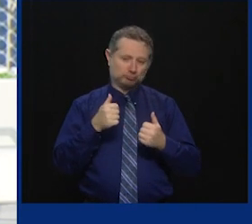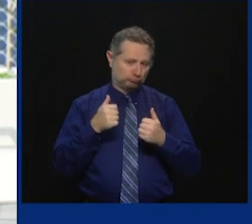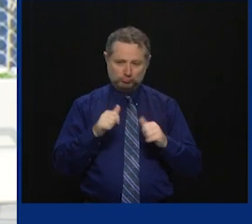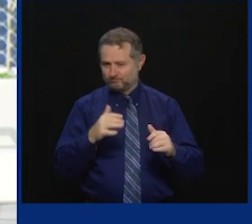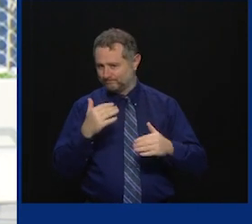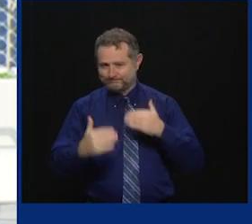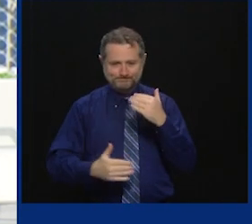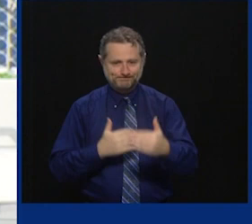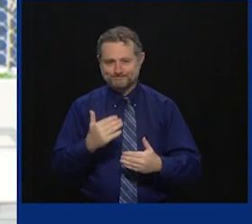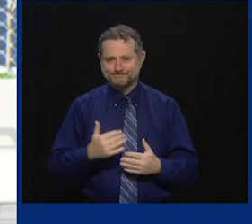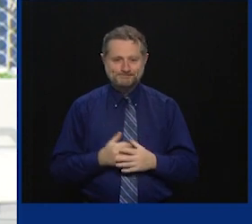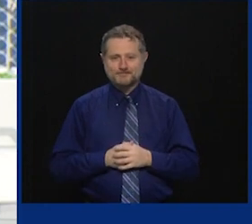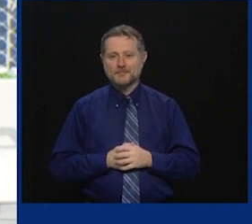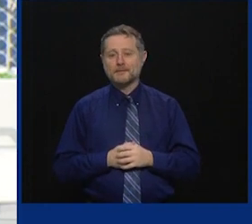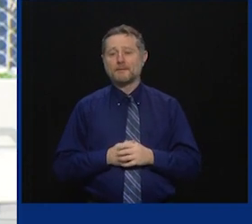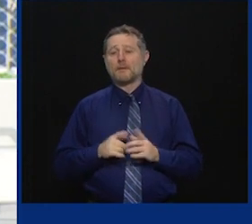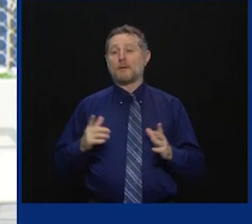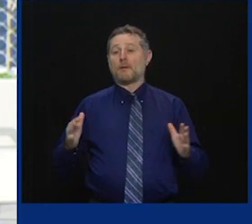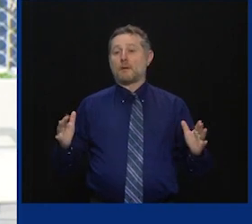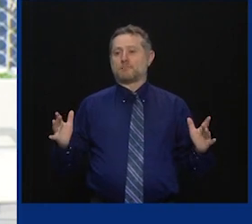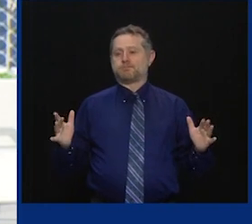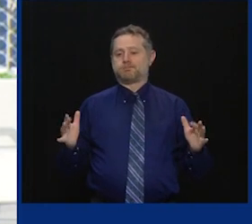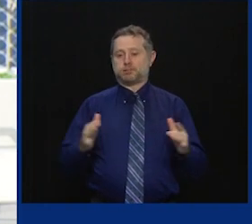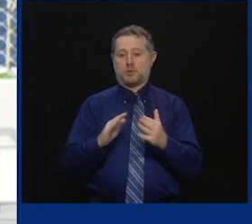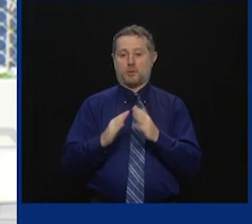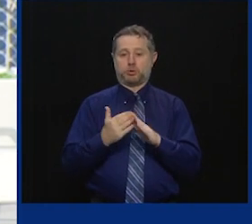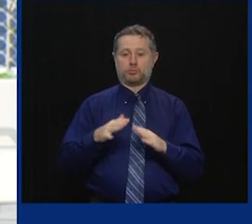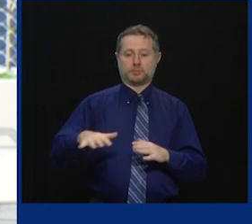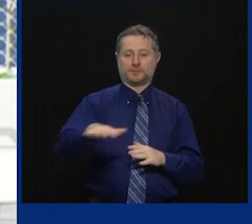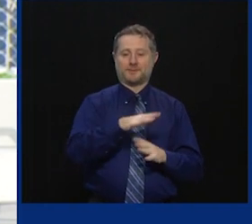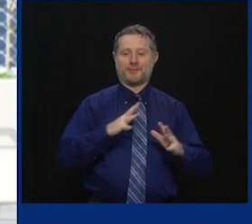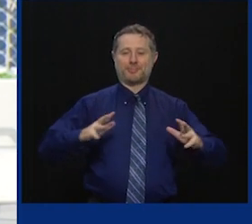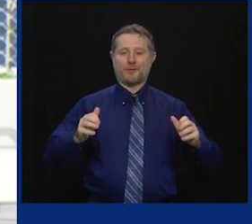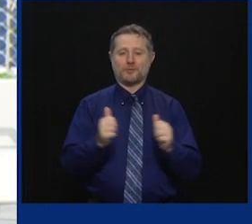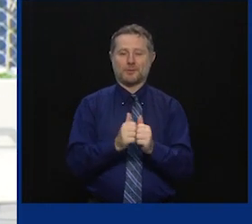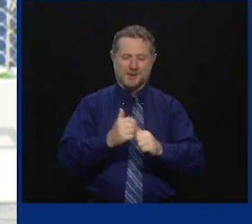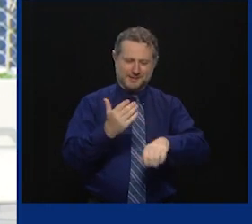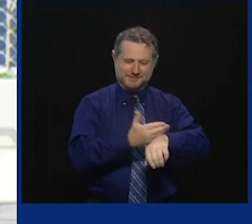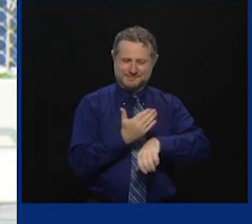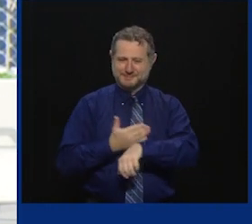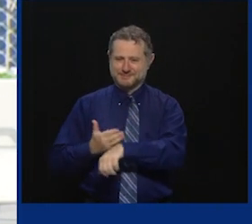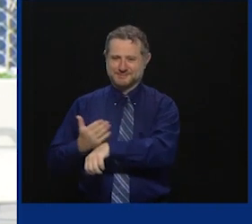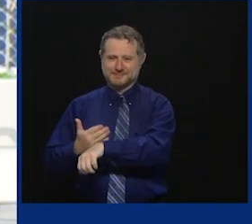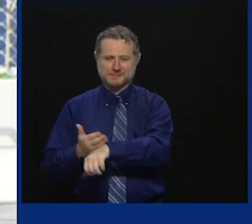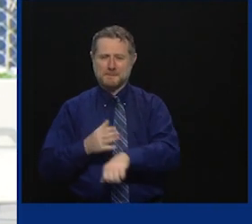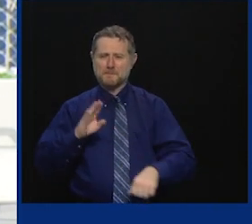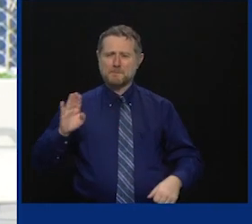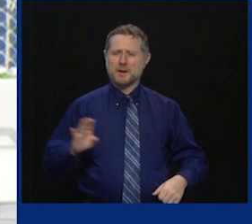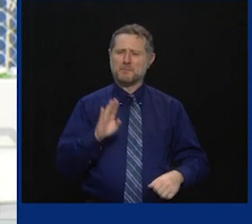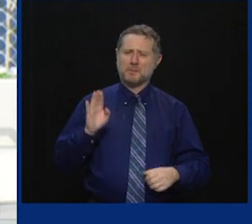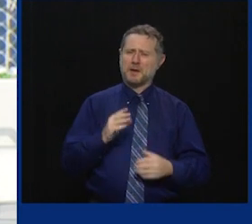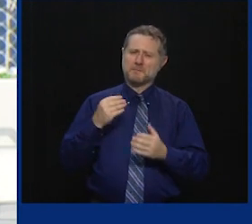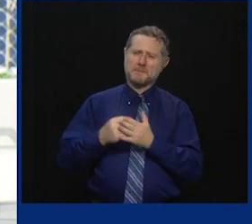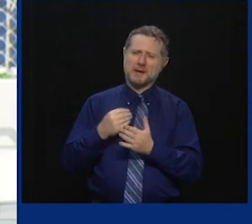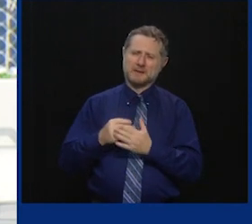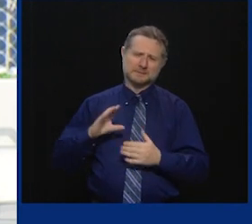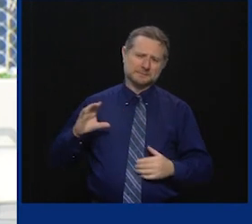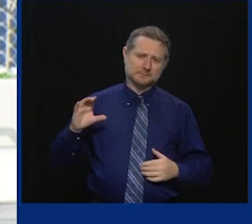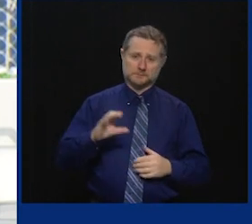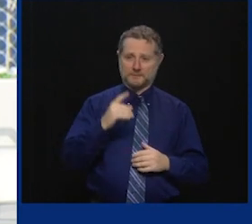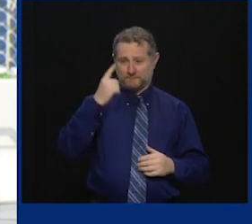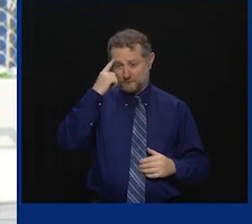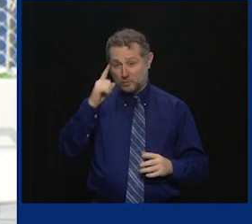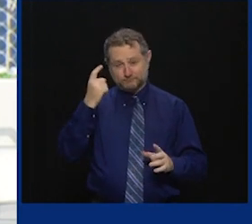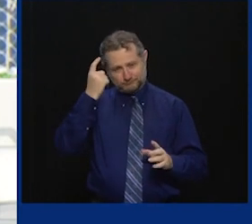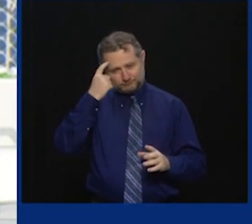retroactively put a community back together after a storm like we're doing right now, the billions that are being spent on that. And if we could just be smart about this, and that's why